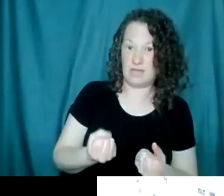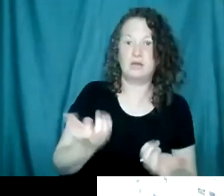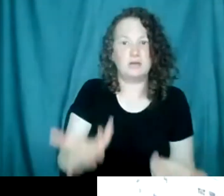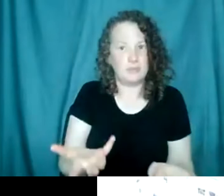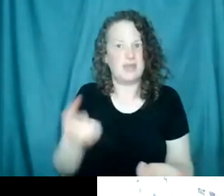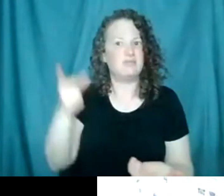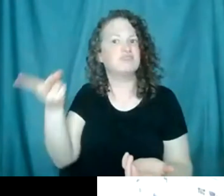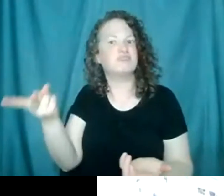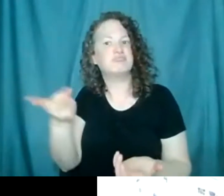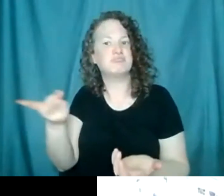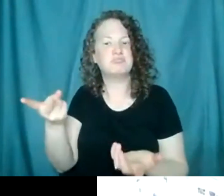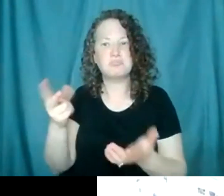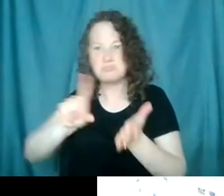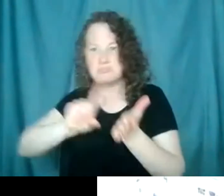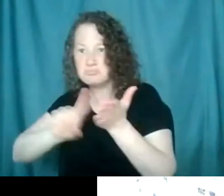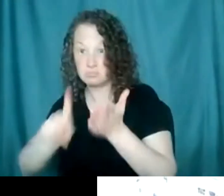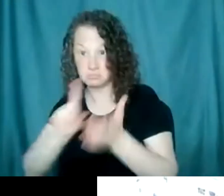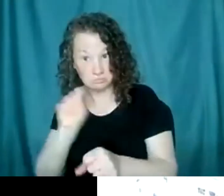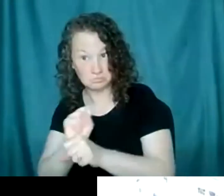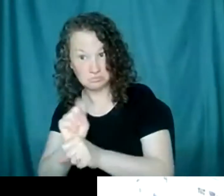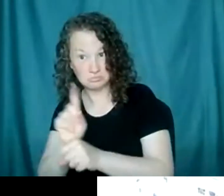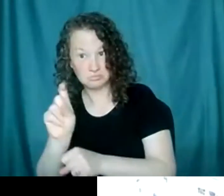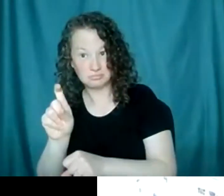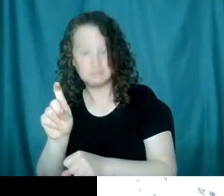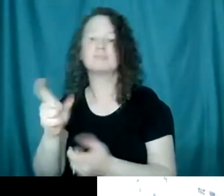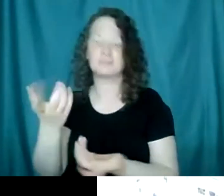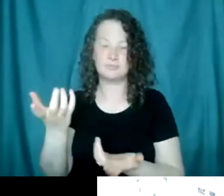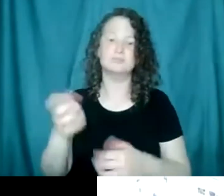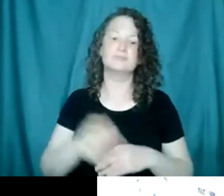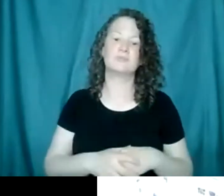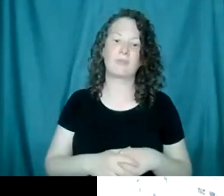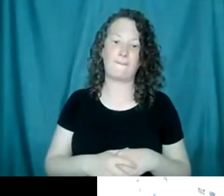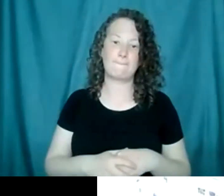the case, specifically with these oxen gradients that are in roots.